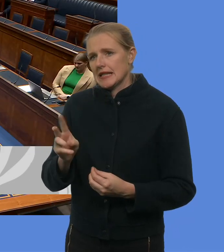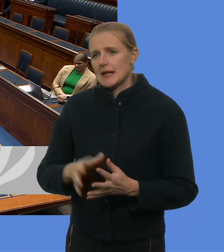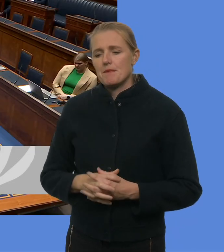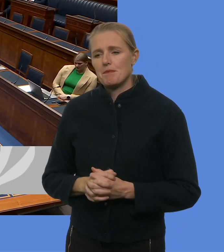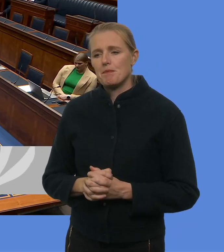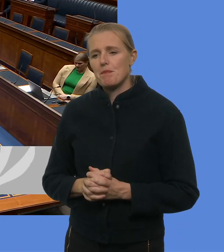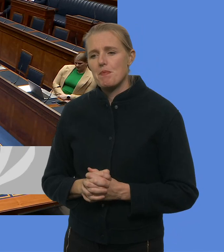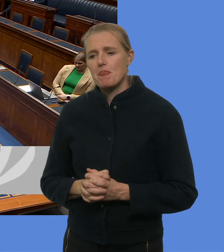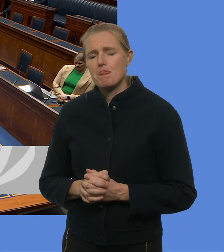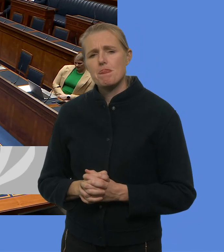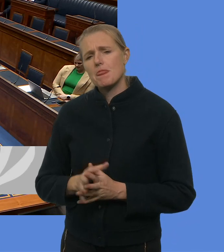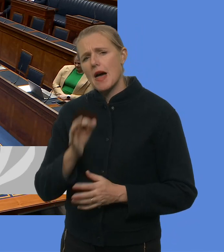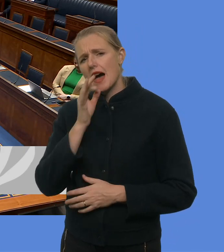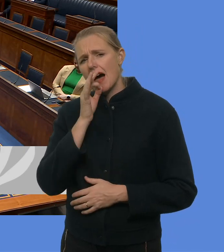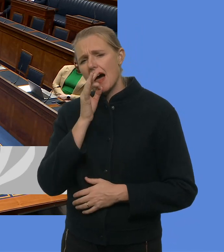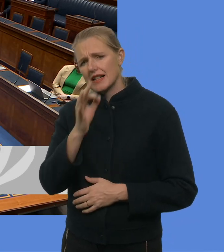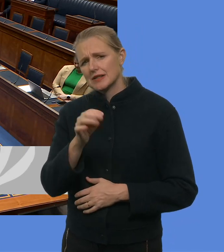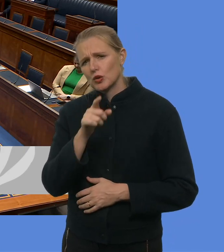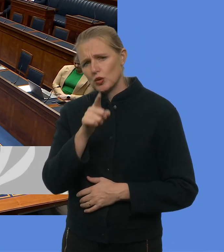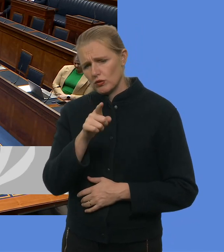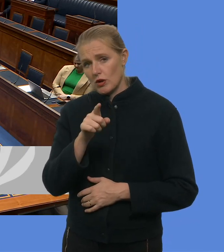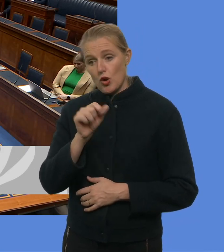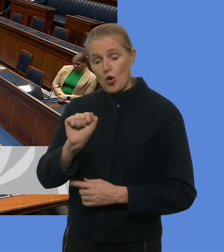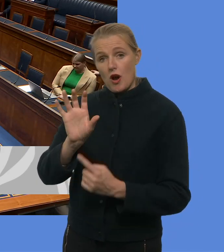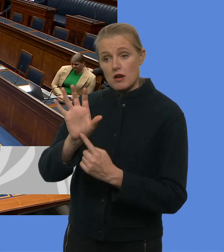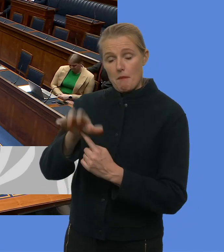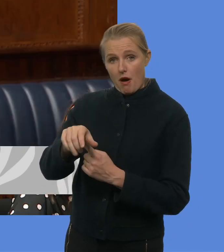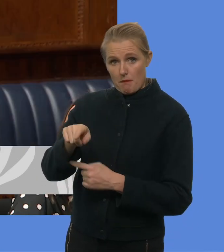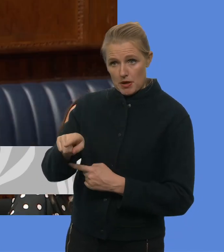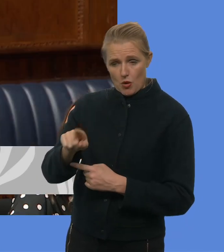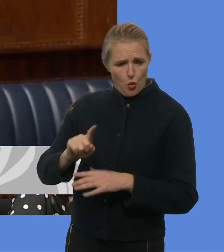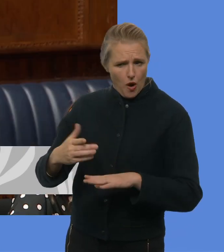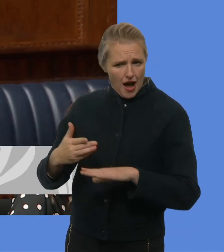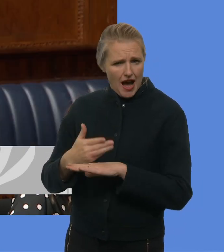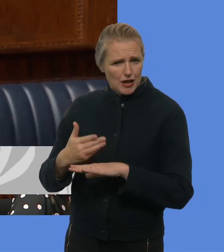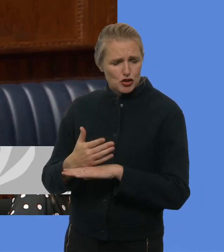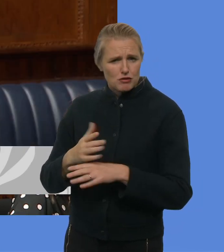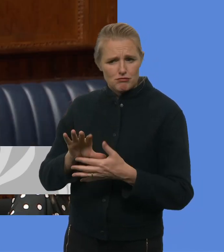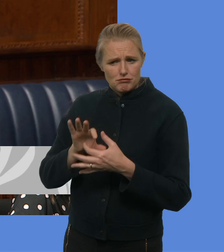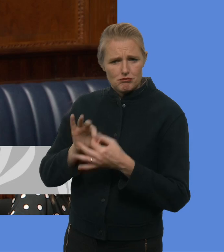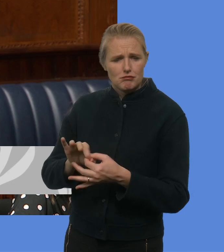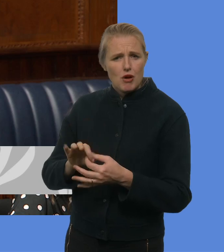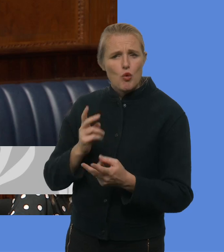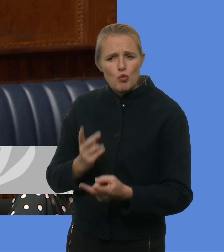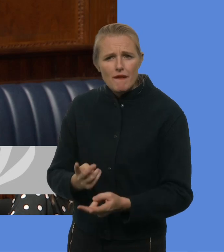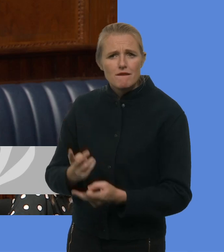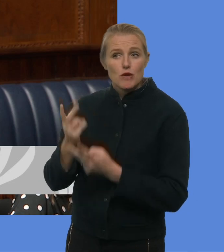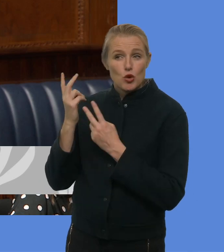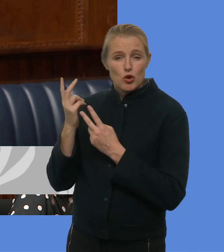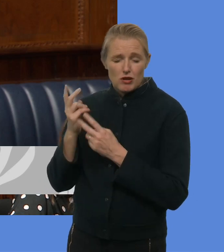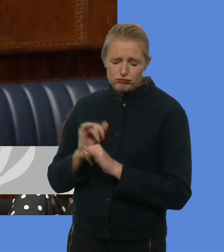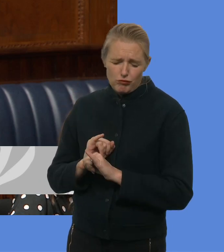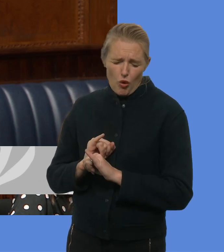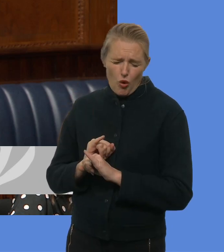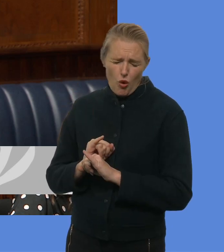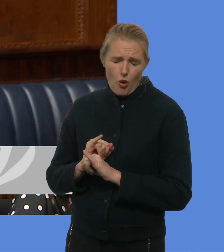May I ask the Deputy First Minister what action her department has taken with regards to the comprehensive review on the appalling racist